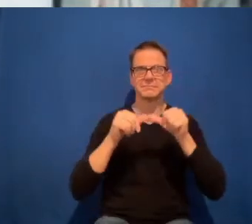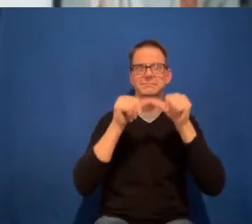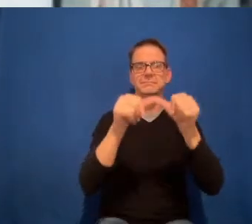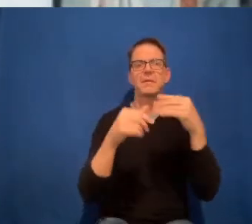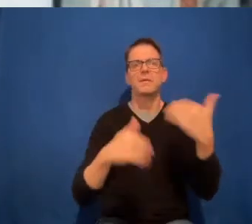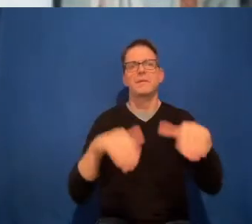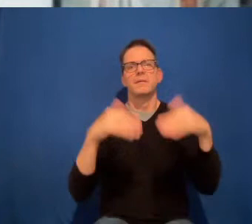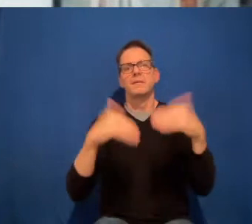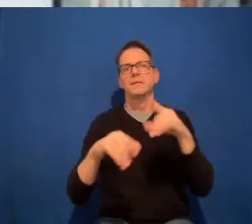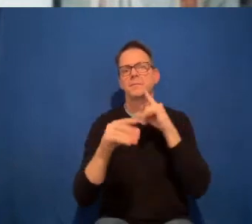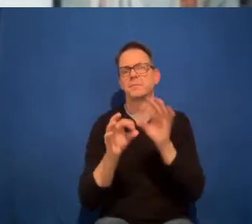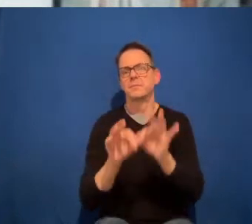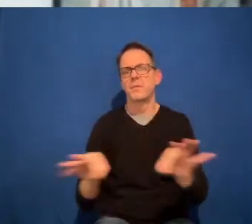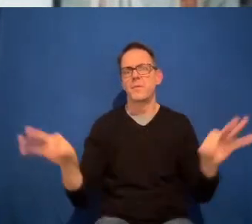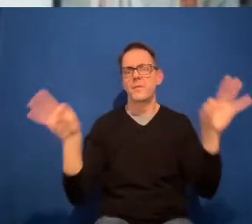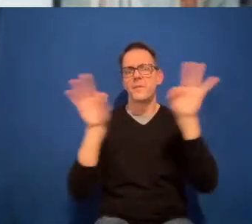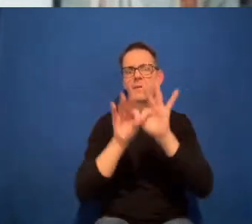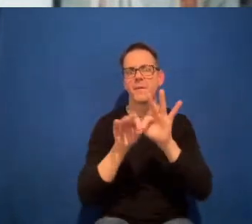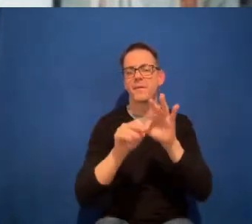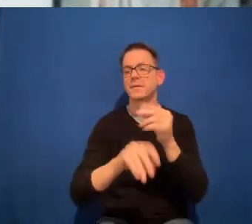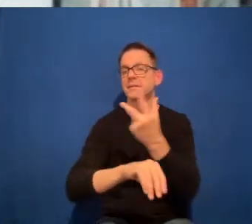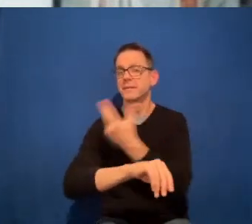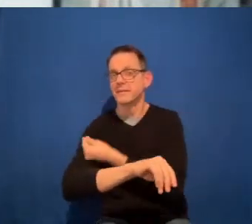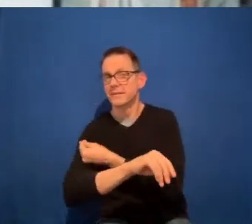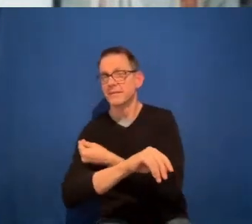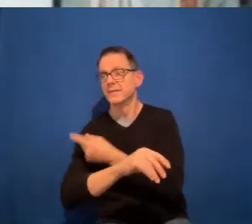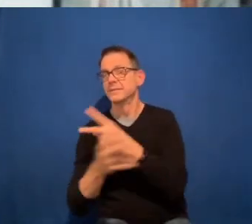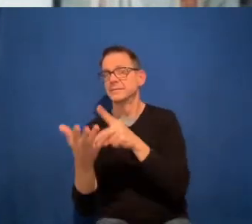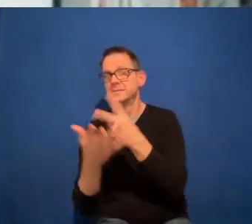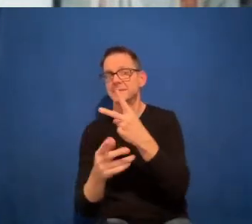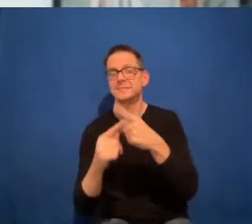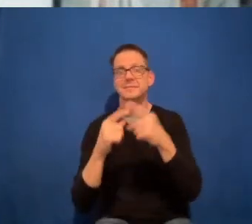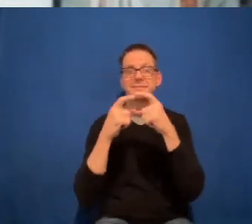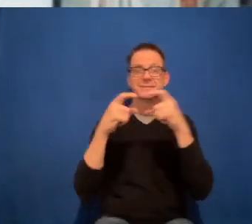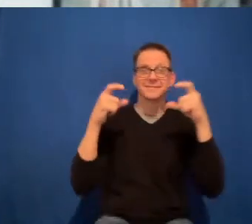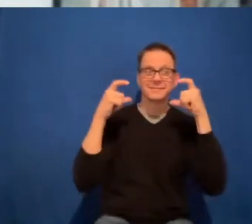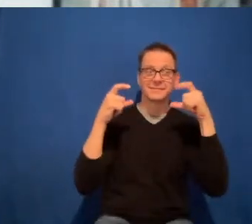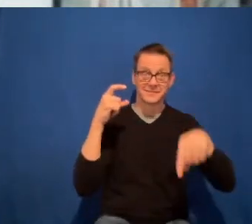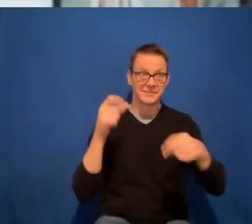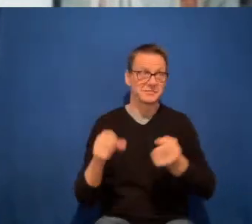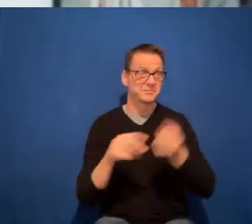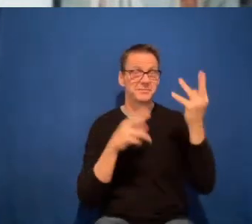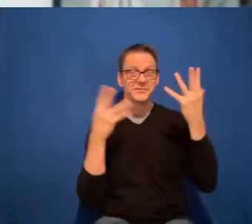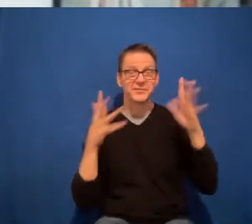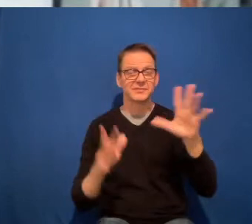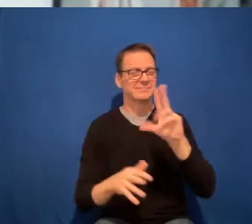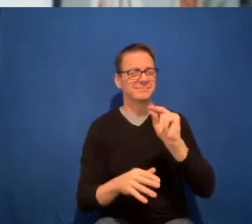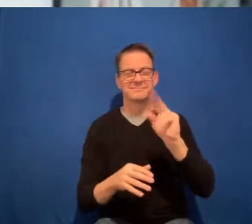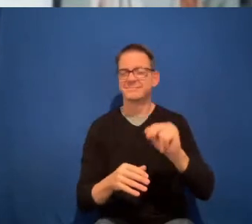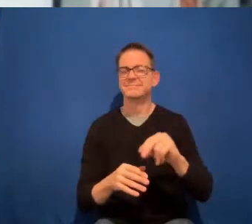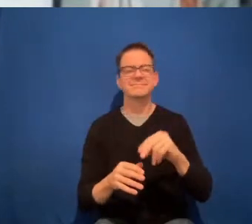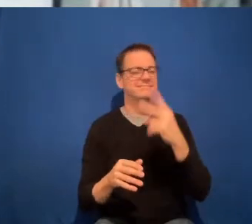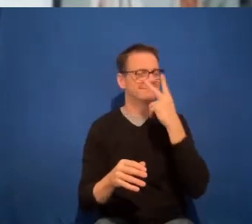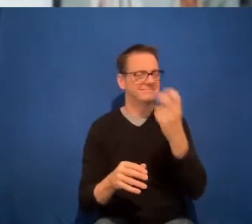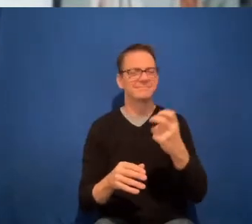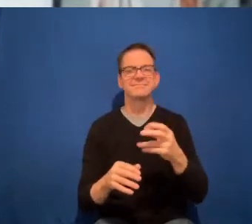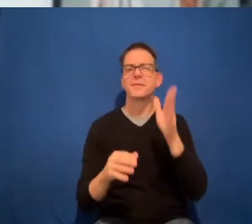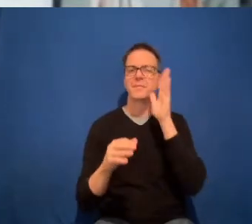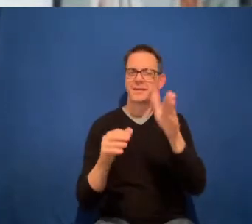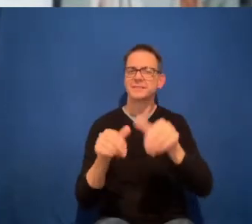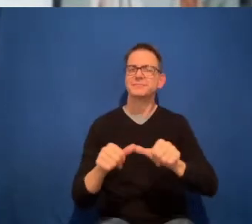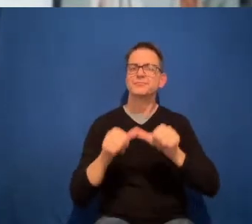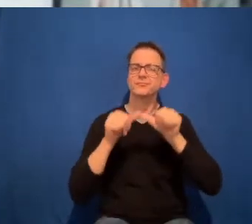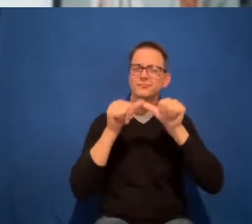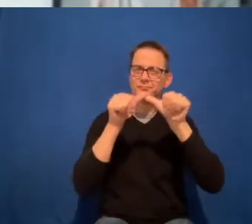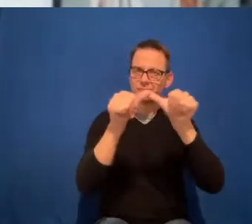gotten rid of at any time in the near future, as long as we have COVID floating around. But I'm really worried about the